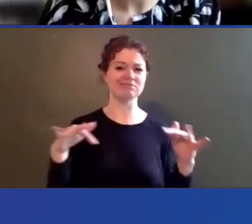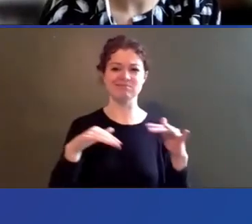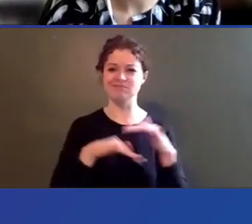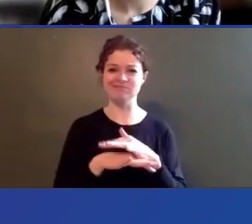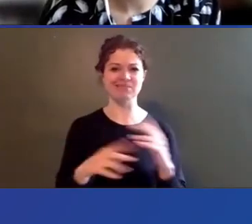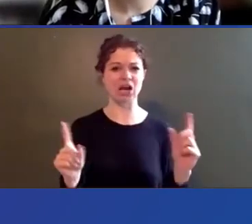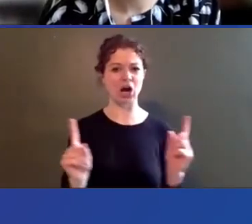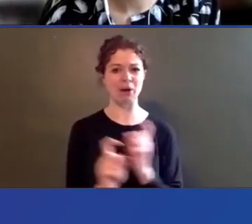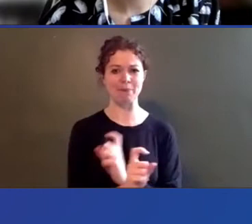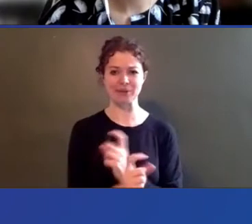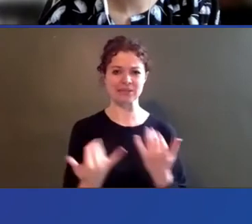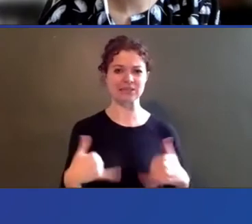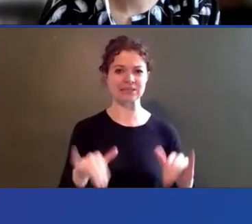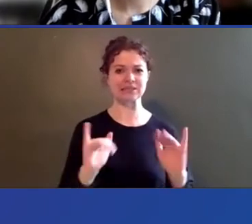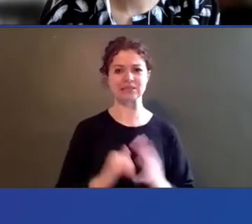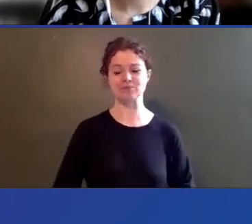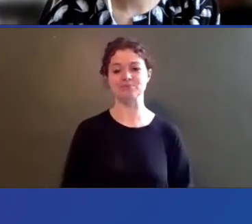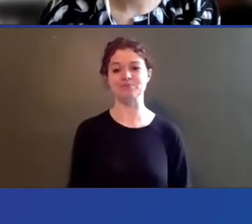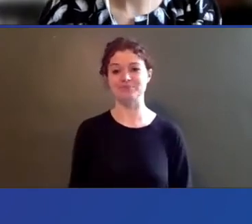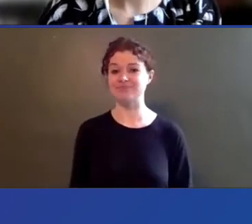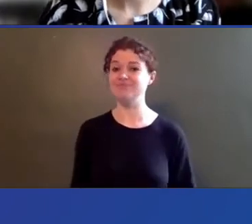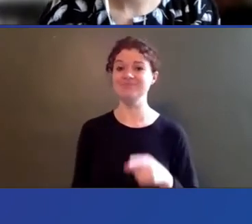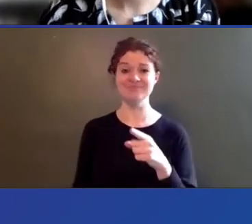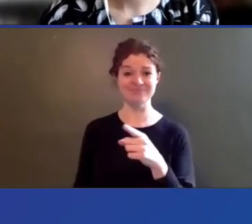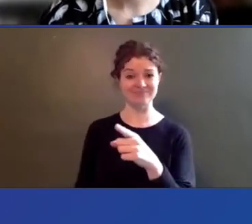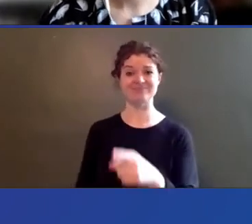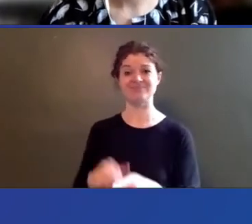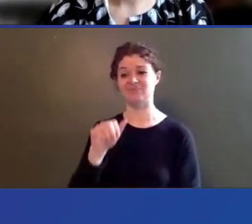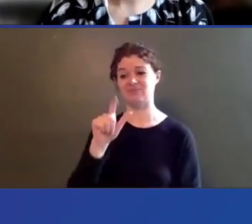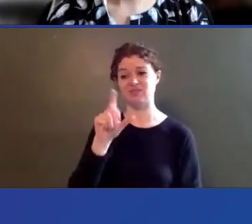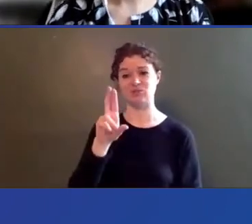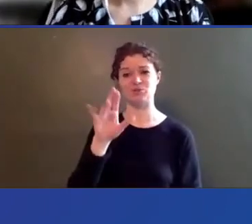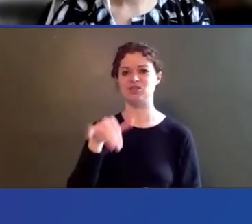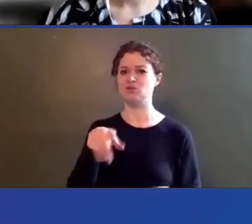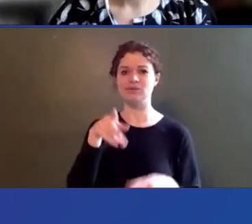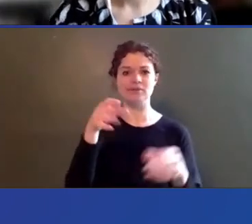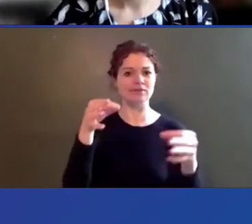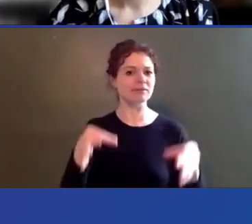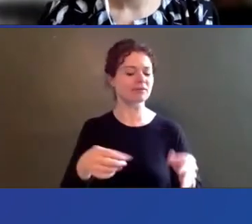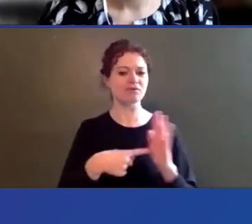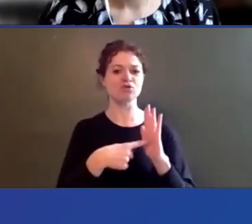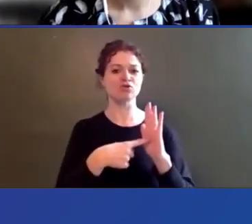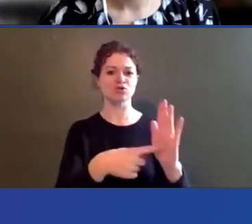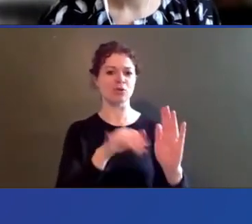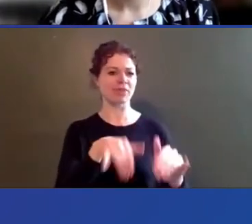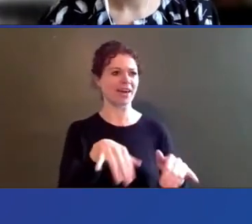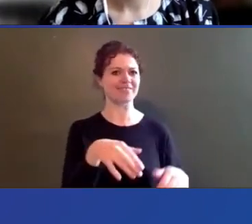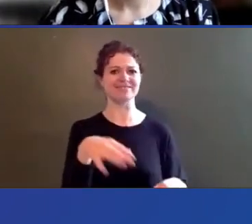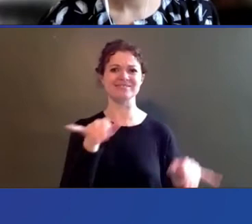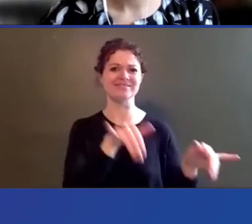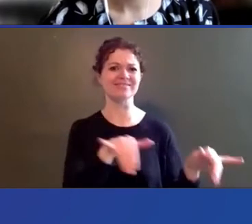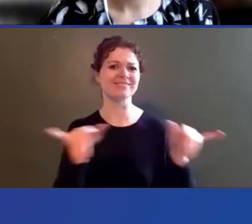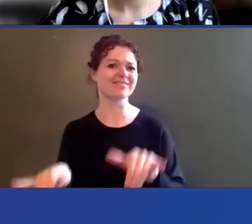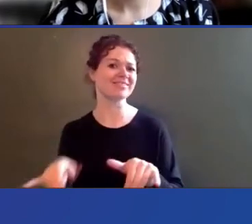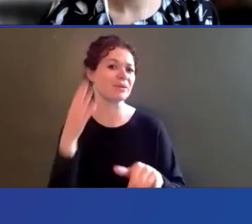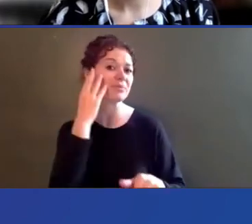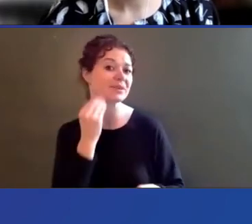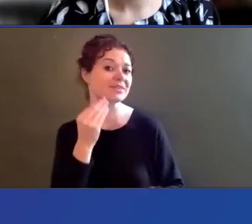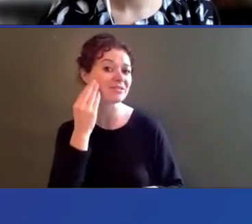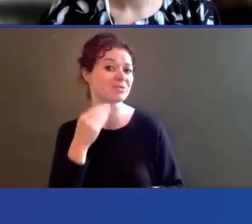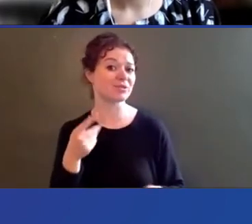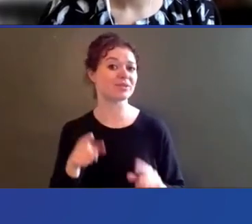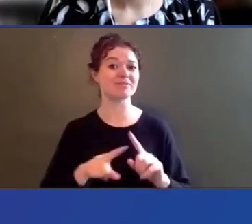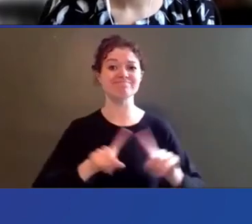lift up exactly, the experience of a lot of independent artists, is you're working specifically in different places, but